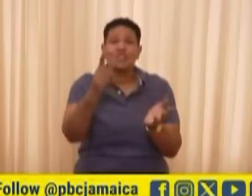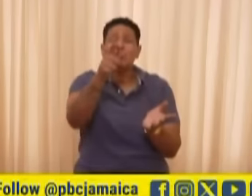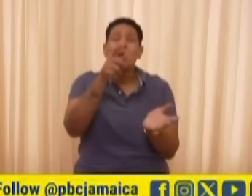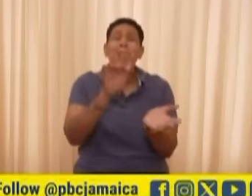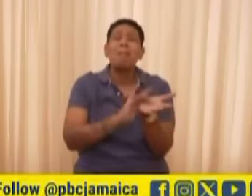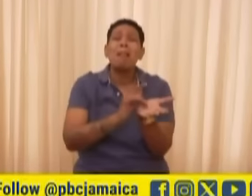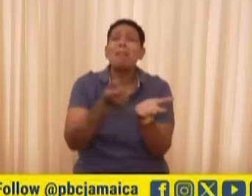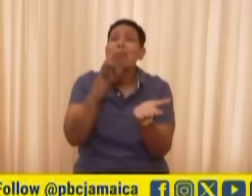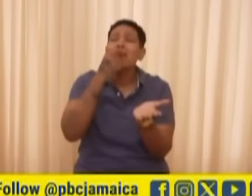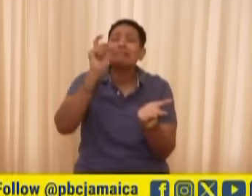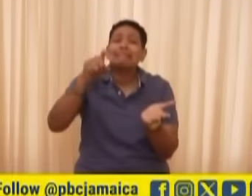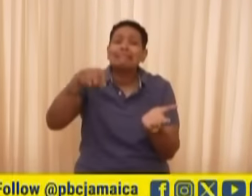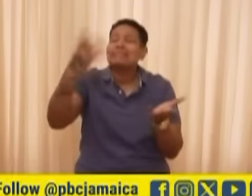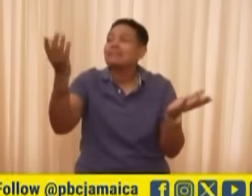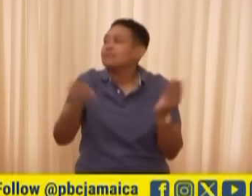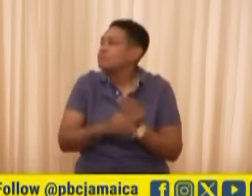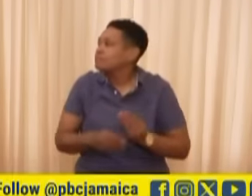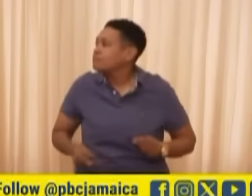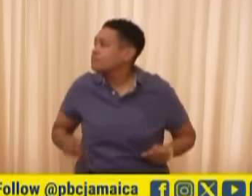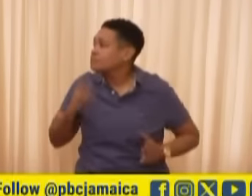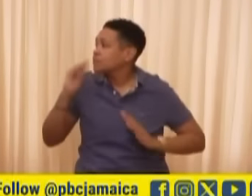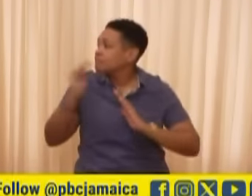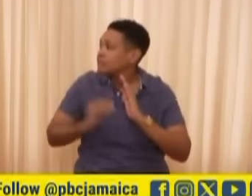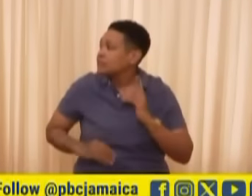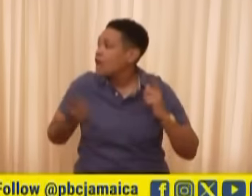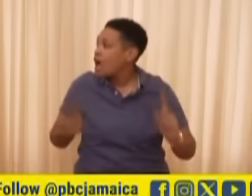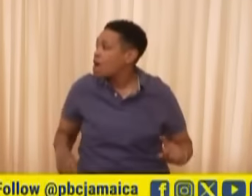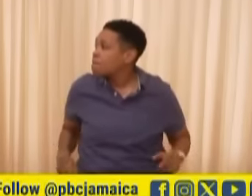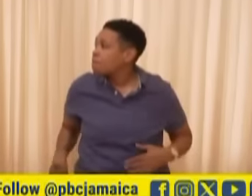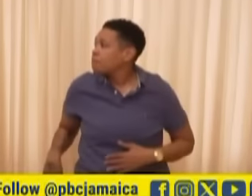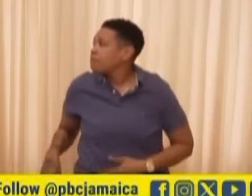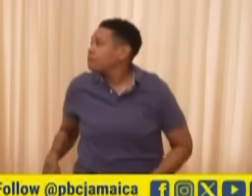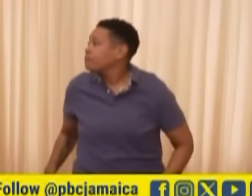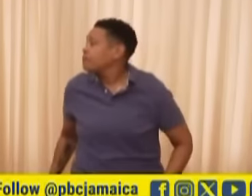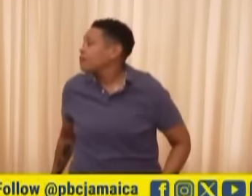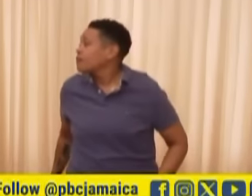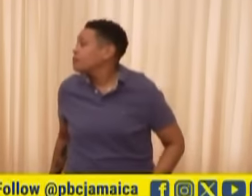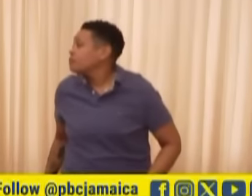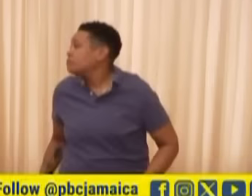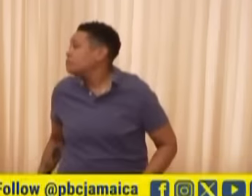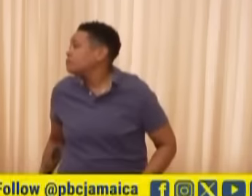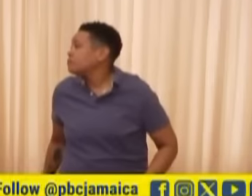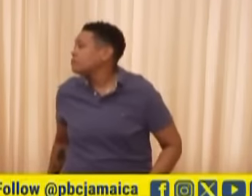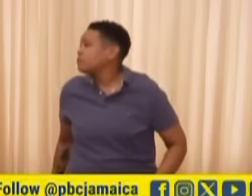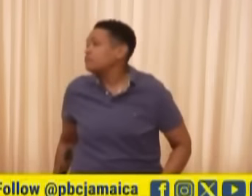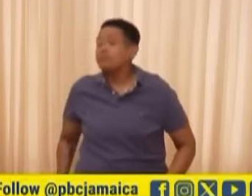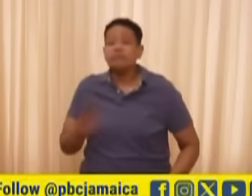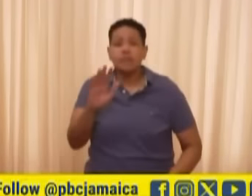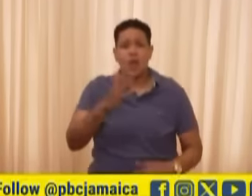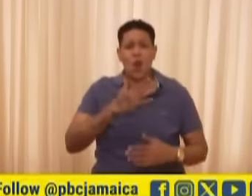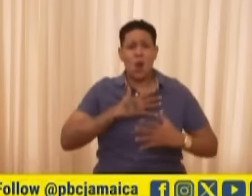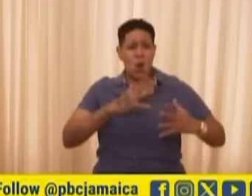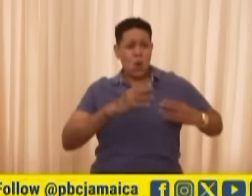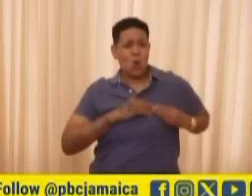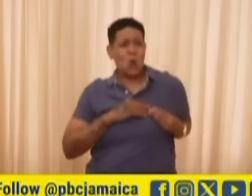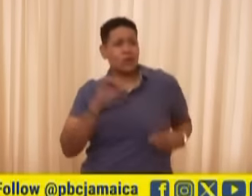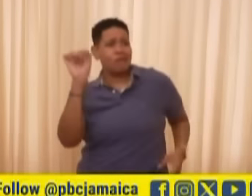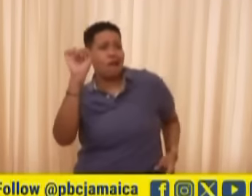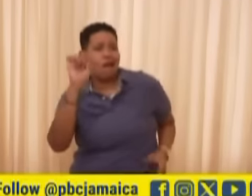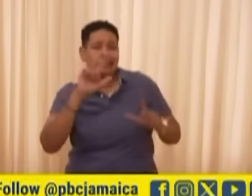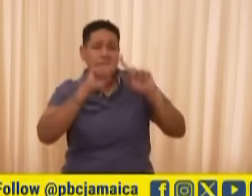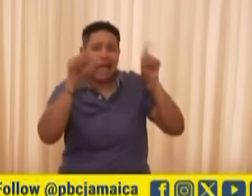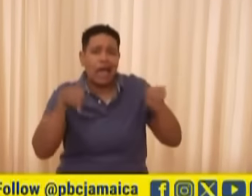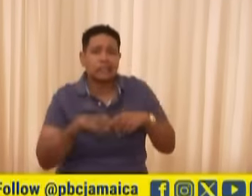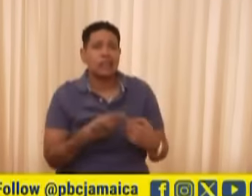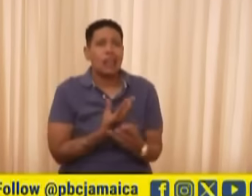prescriptions that you may need to be refilled, your land titles and all of those things, keep them